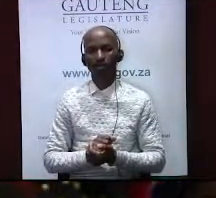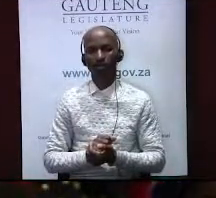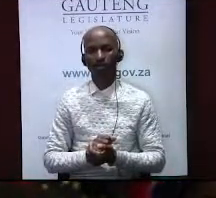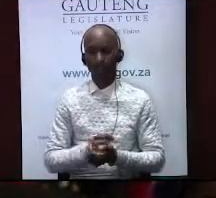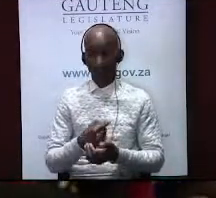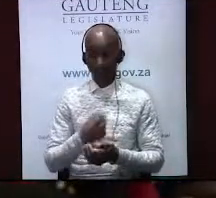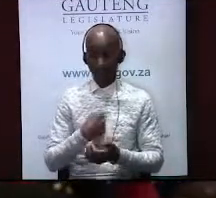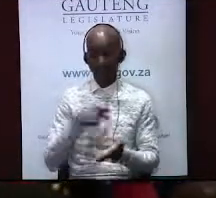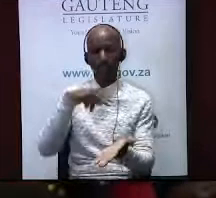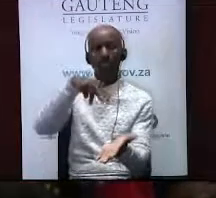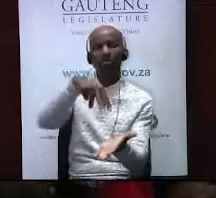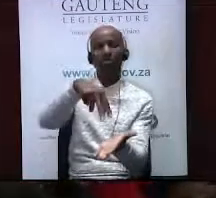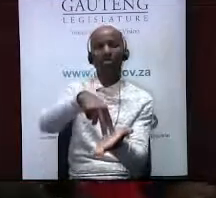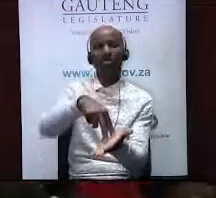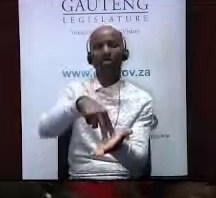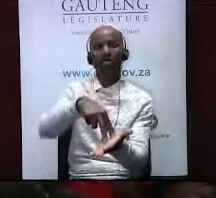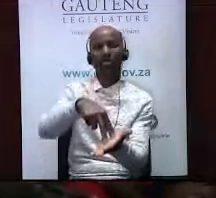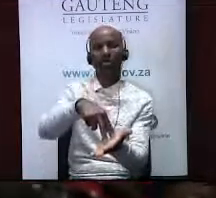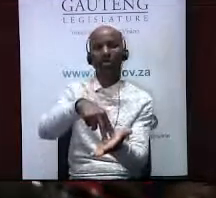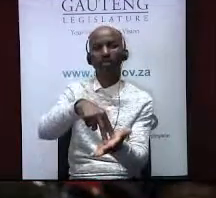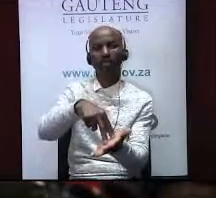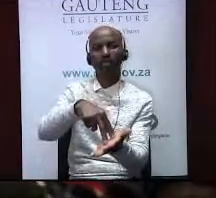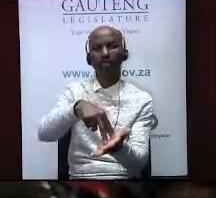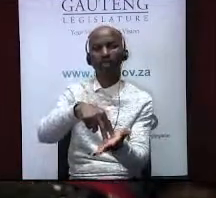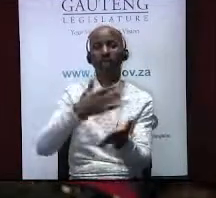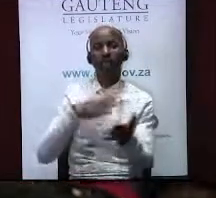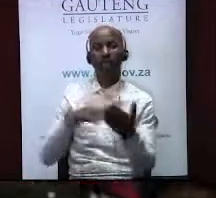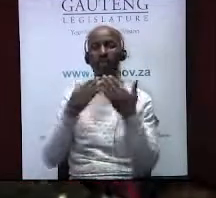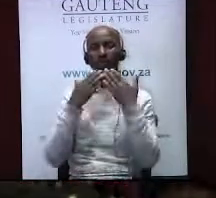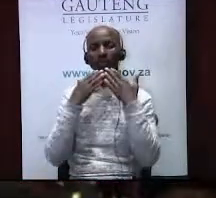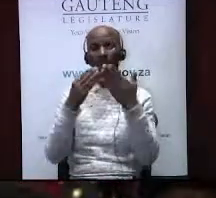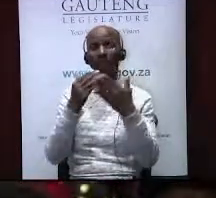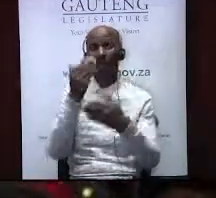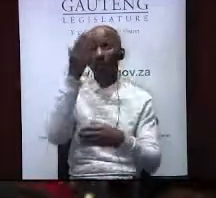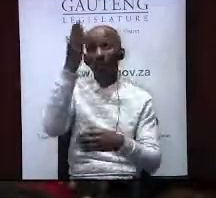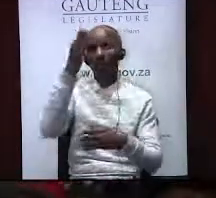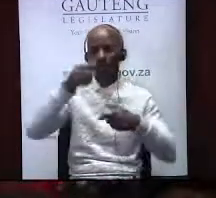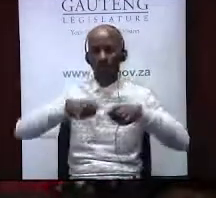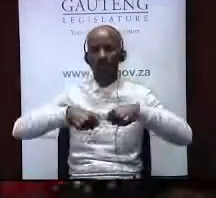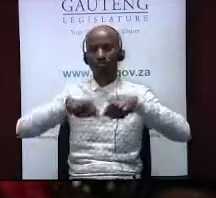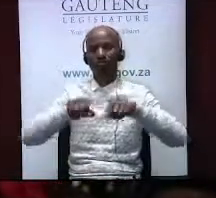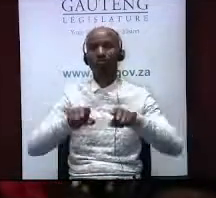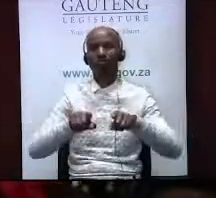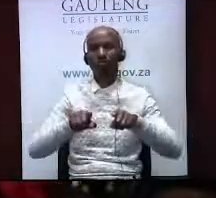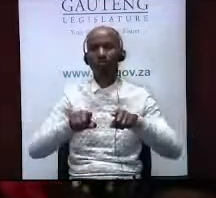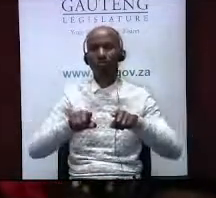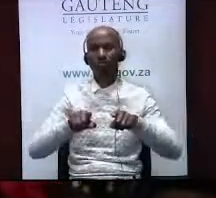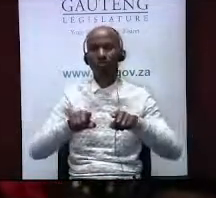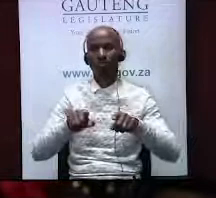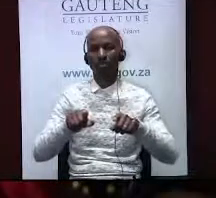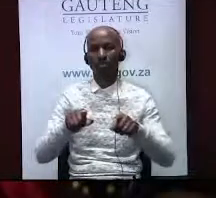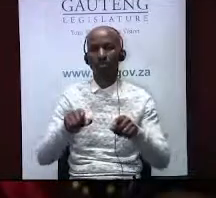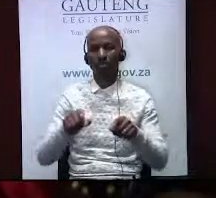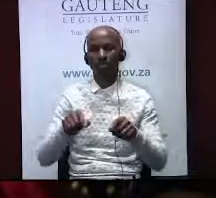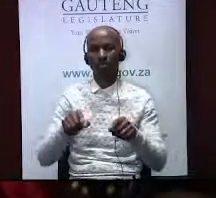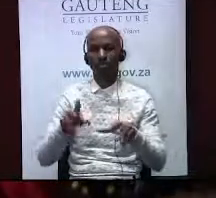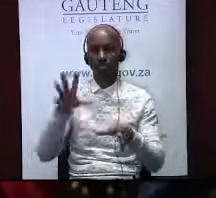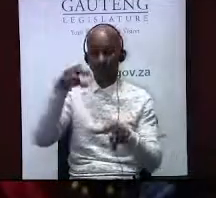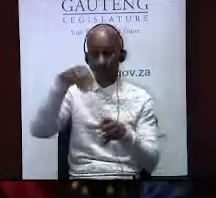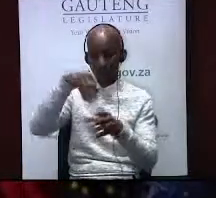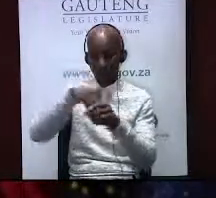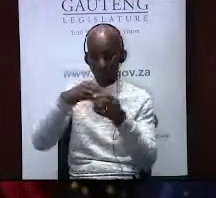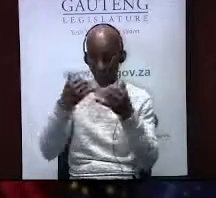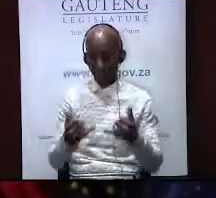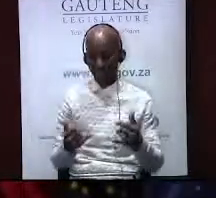Ke ema yana to thank God for this opportunity to be in the midst